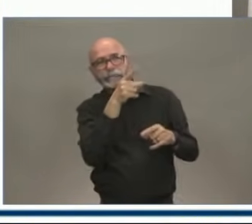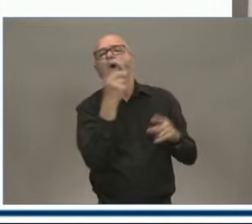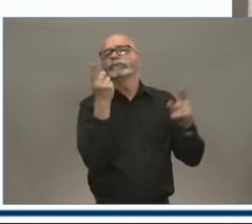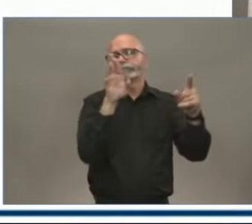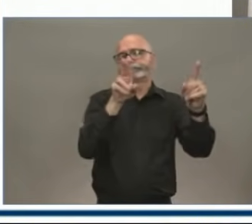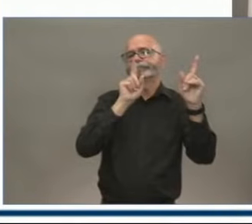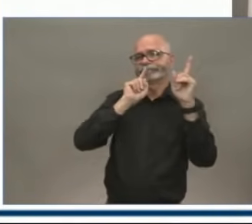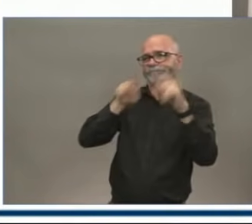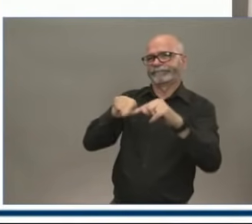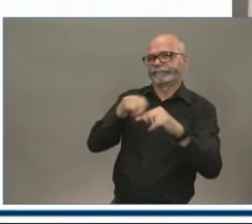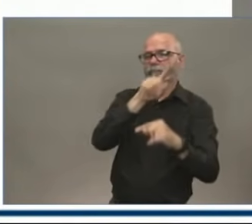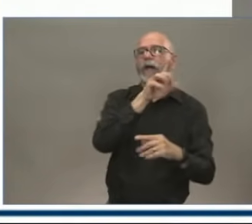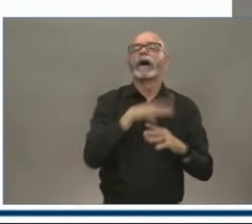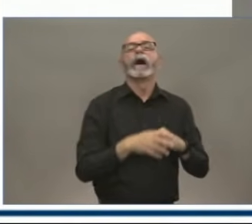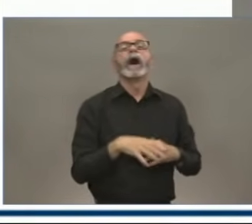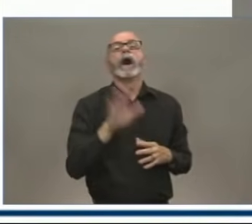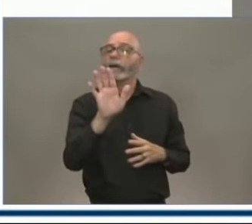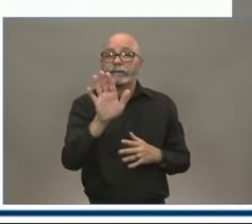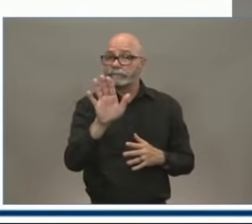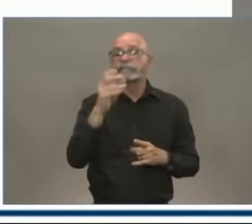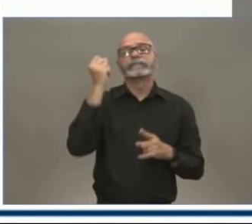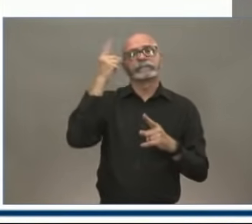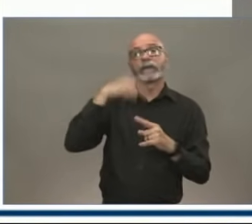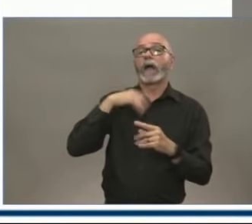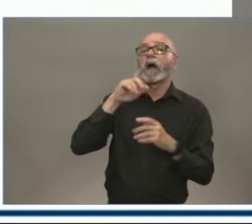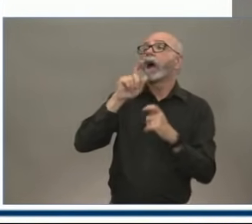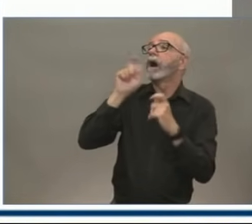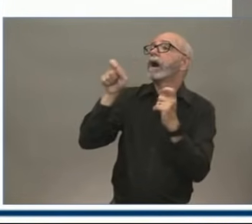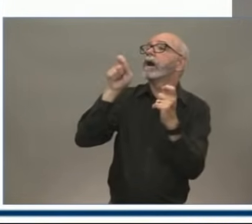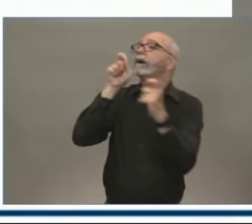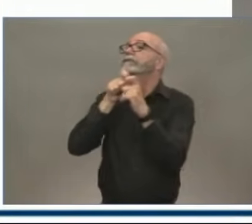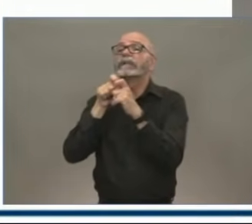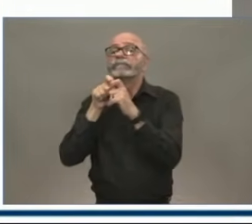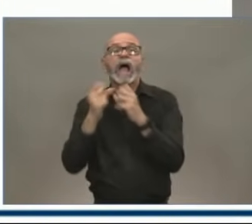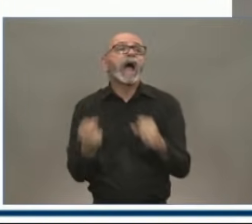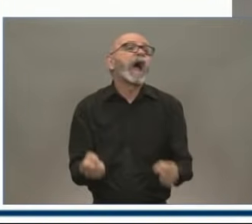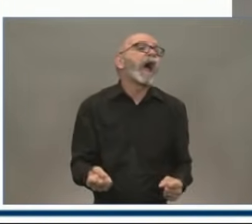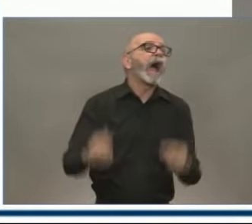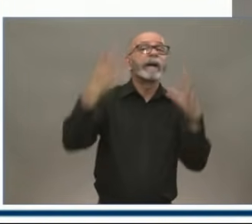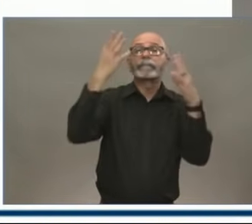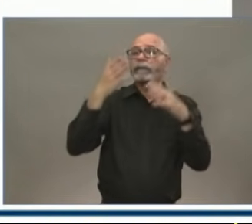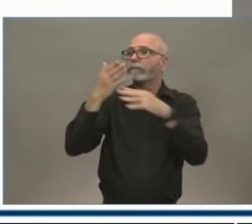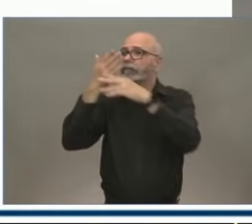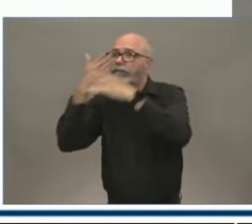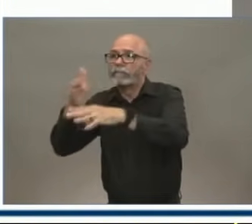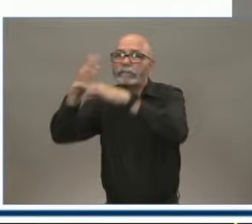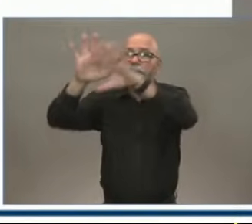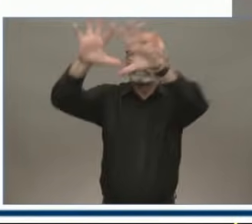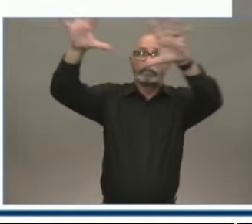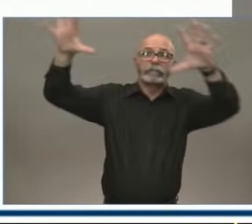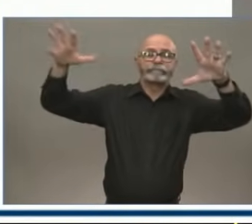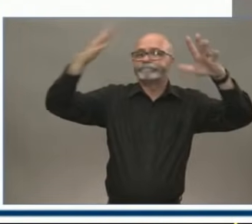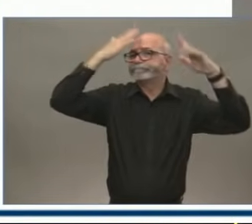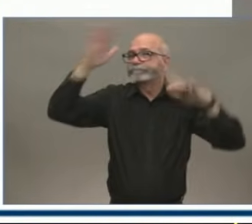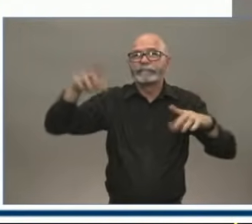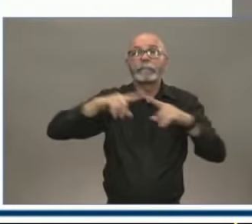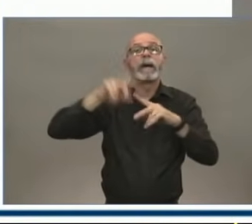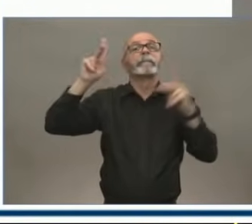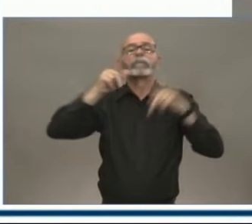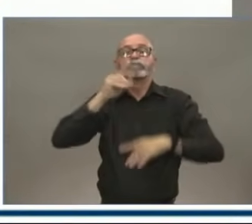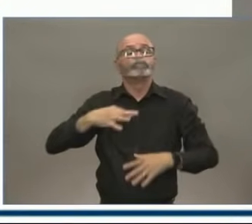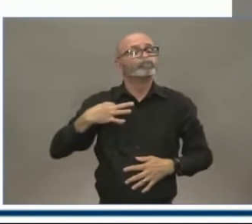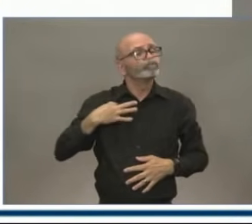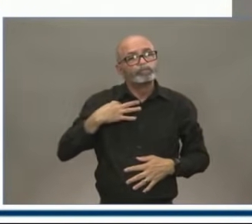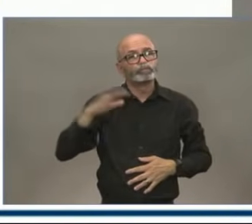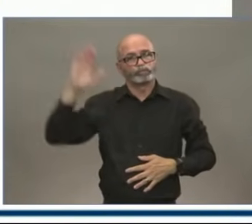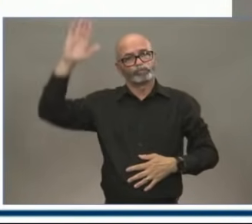to figure out what's the denominator in that, but what we have seen is that the number of people coming forward with that have started to